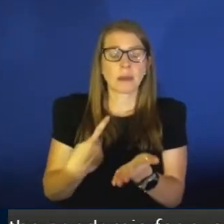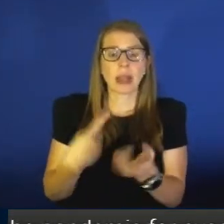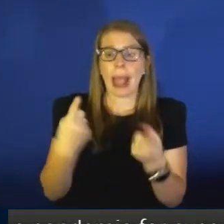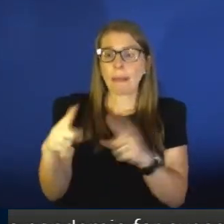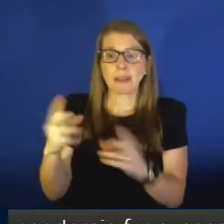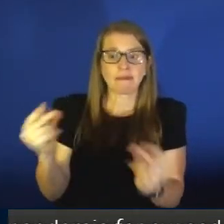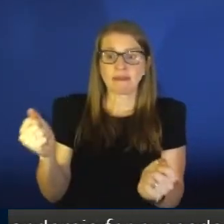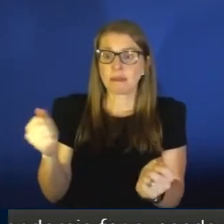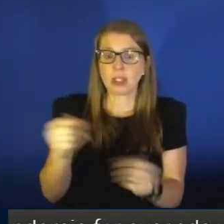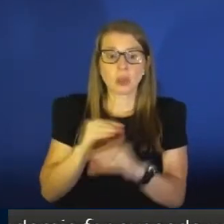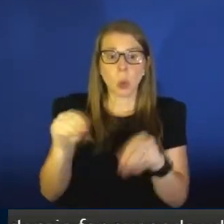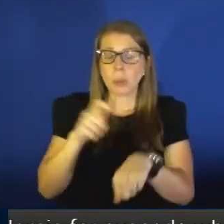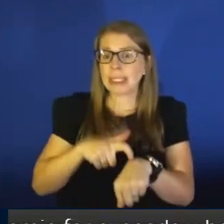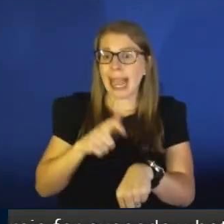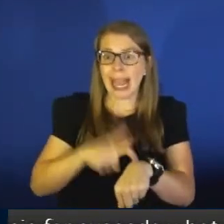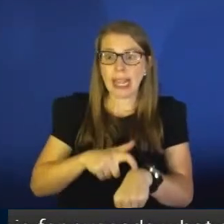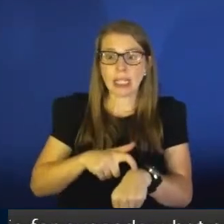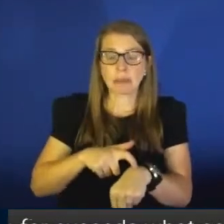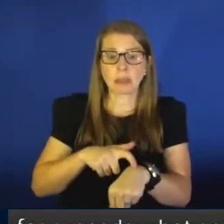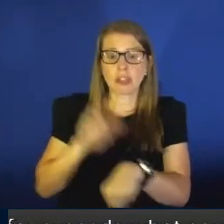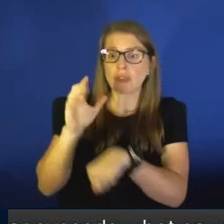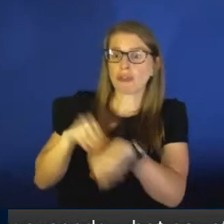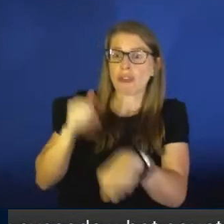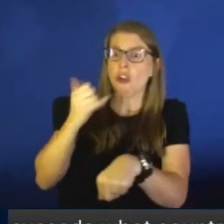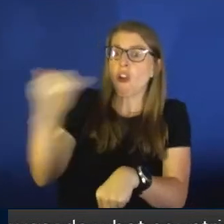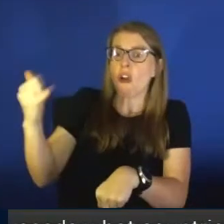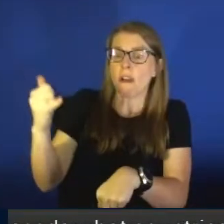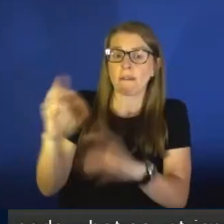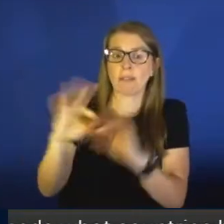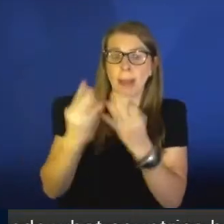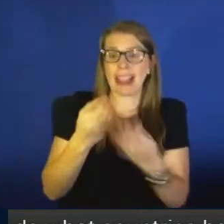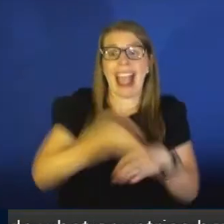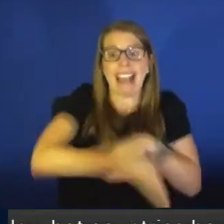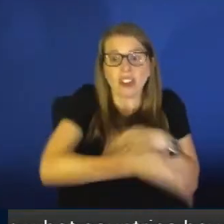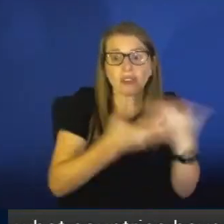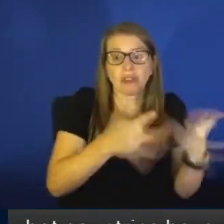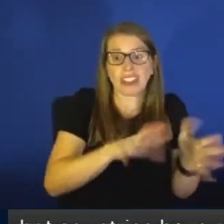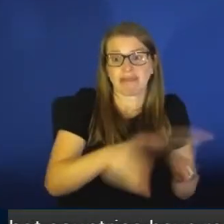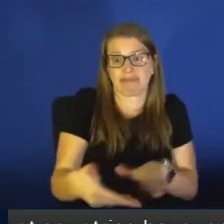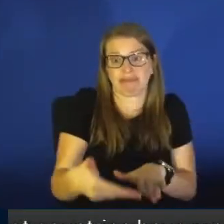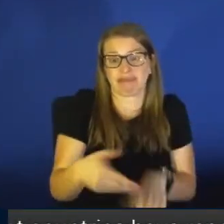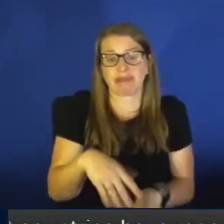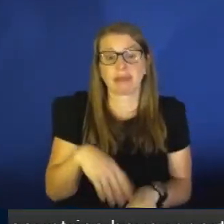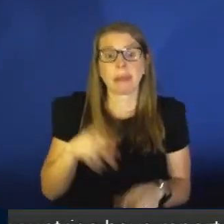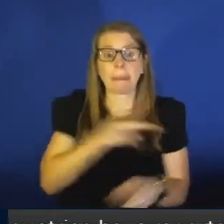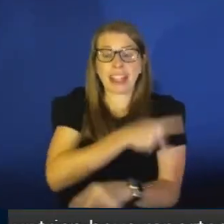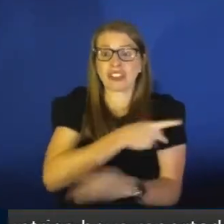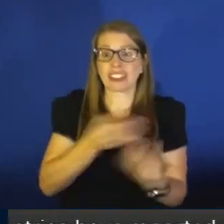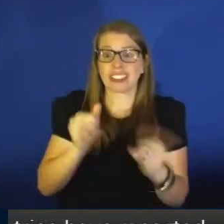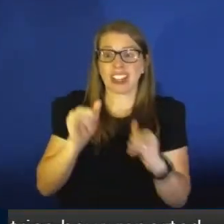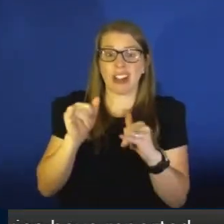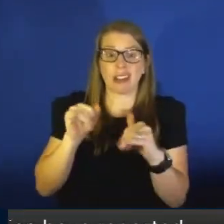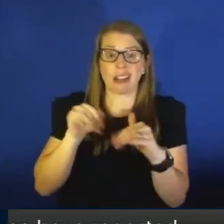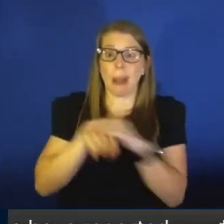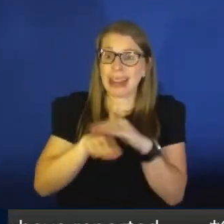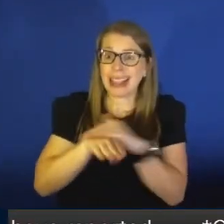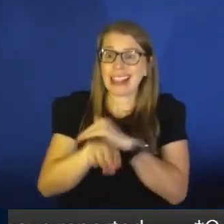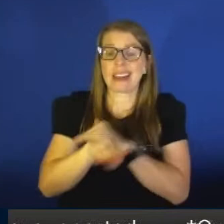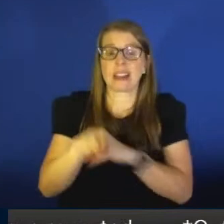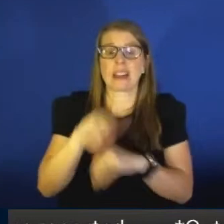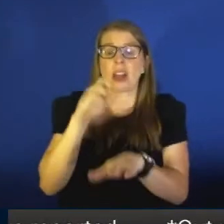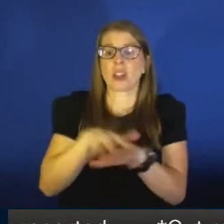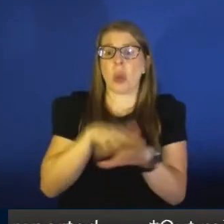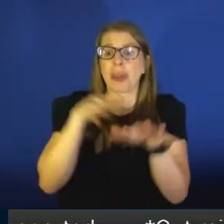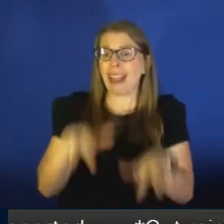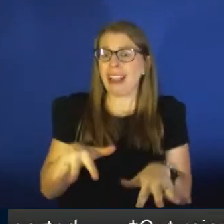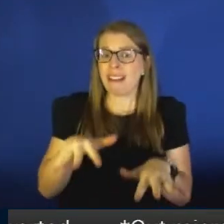even time, and we call family after it's done. Patients are still coming in. They're not slowing down, but we just have all the